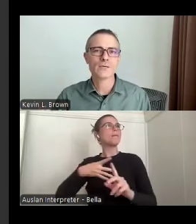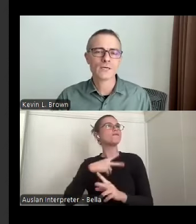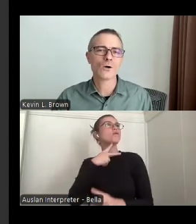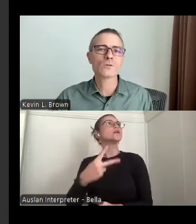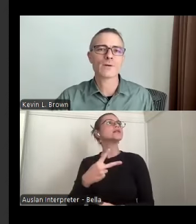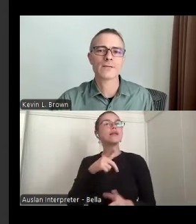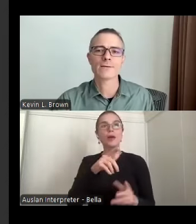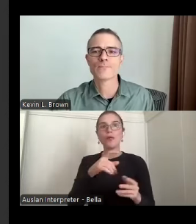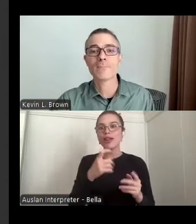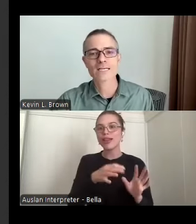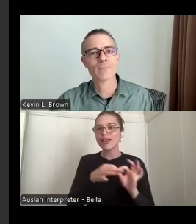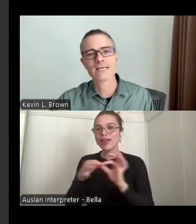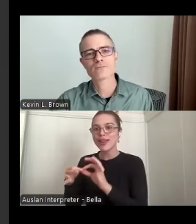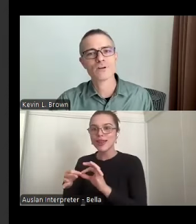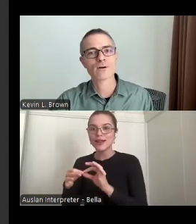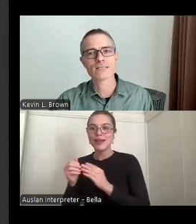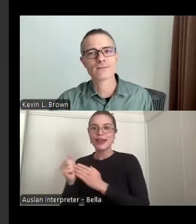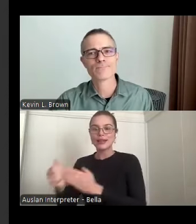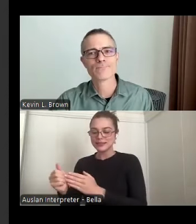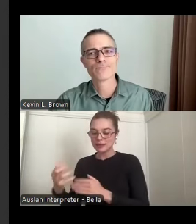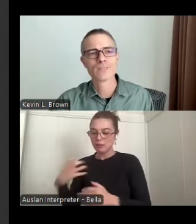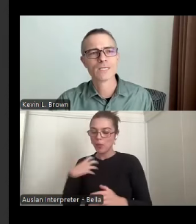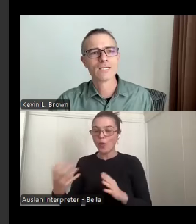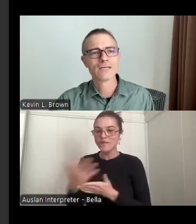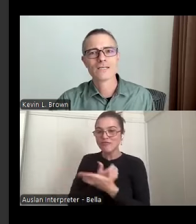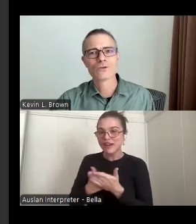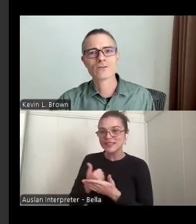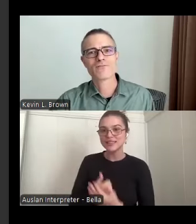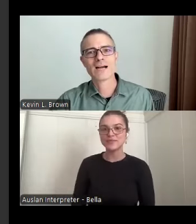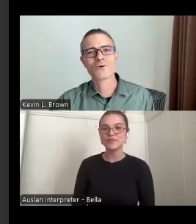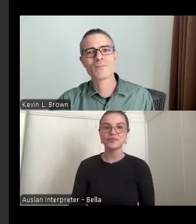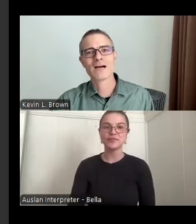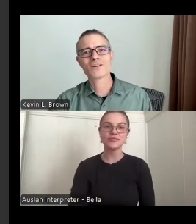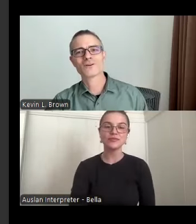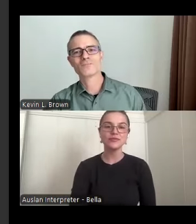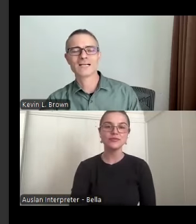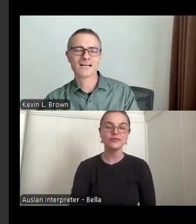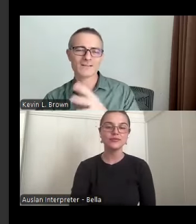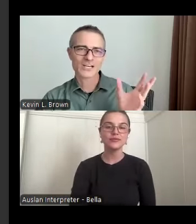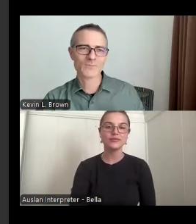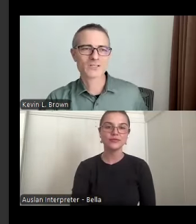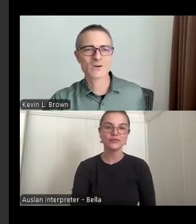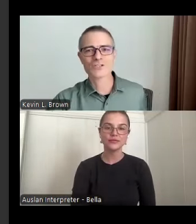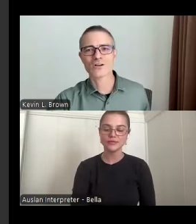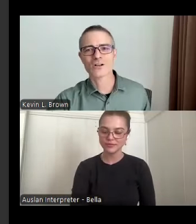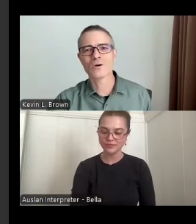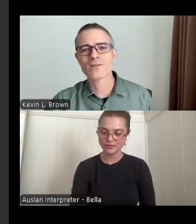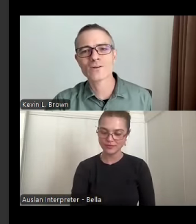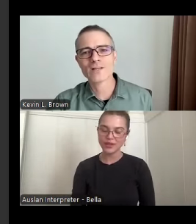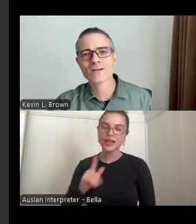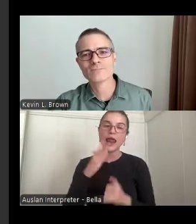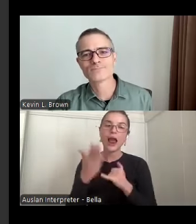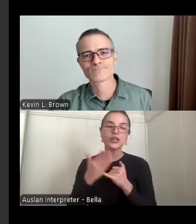to ultimately maximized fundraising. So here's a final reminder from Jeff Brooks, who I shared a quote